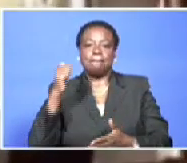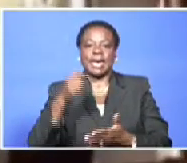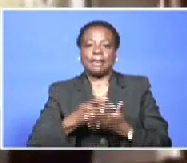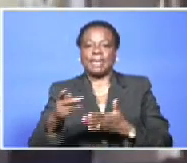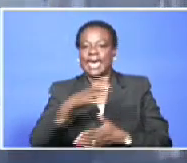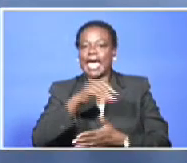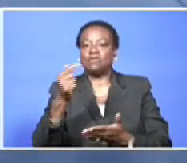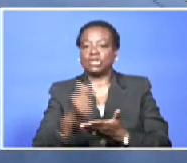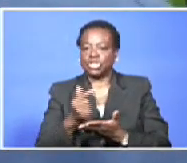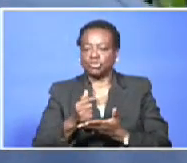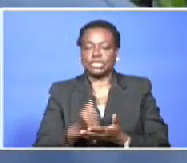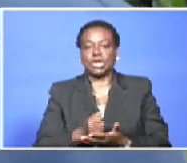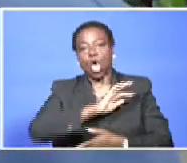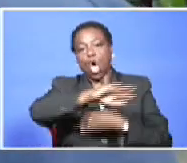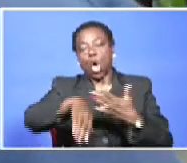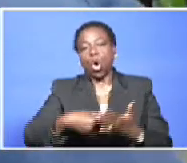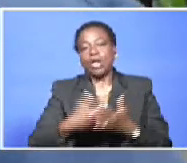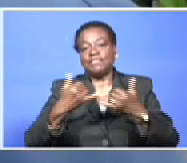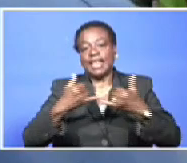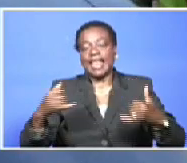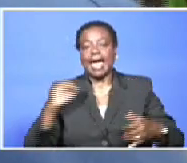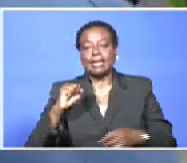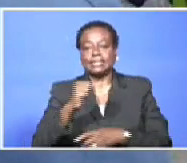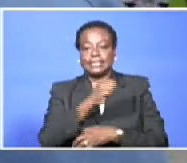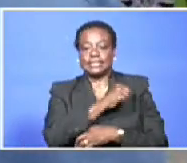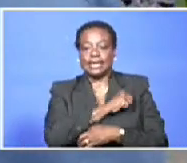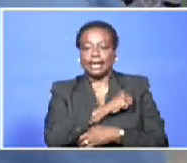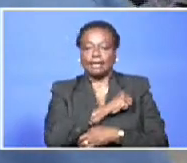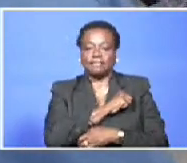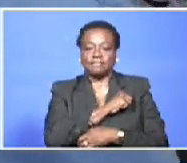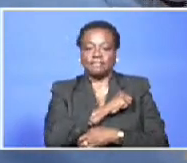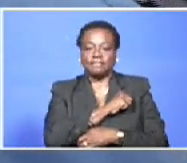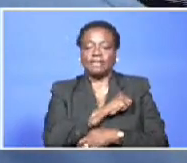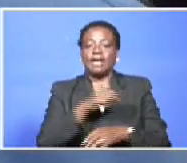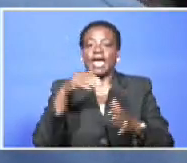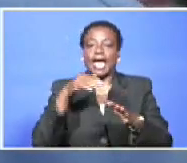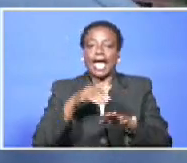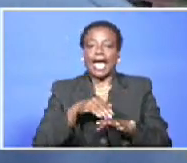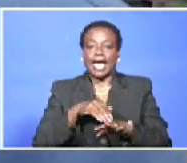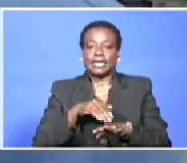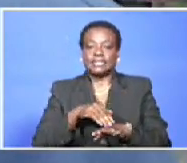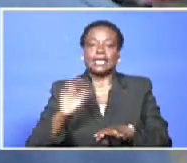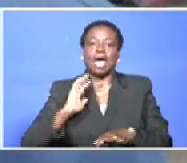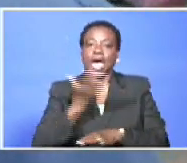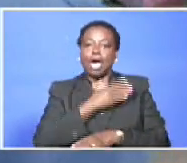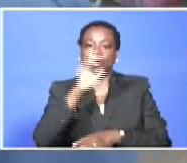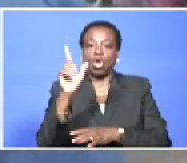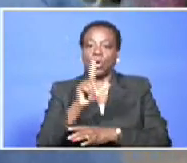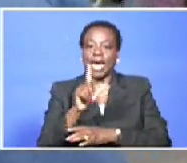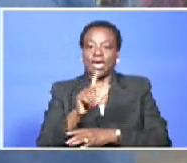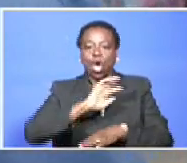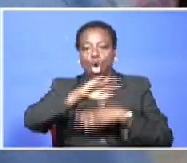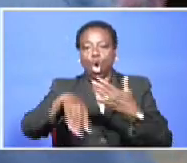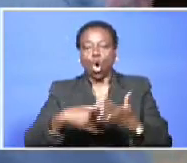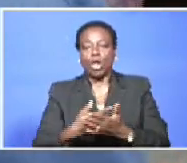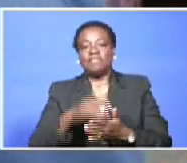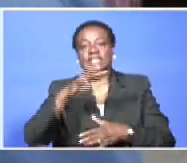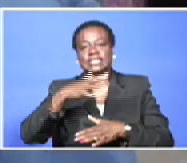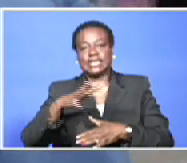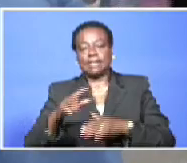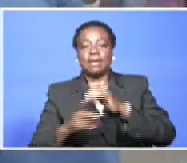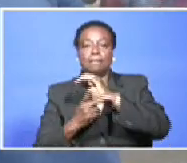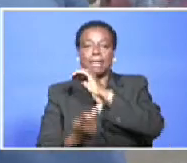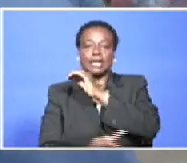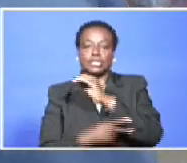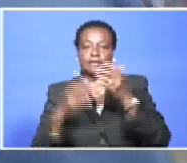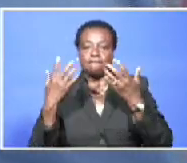gratuity. All of the line staff at our Lucayan, all of their settlement packages